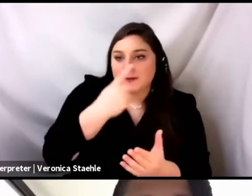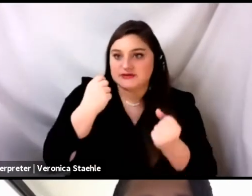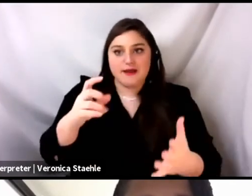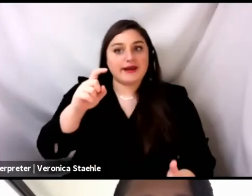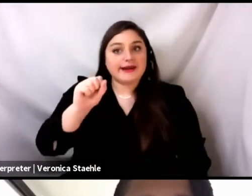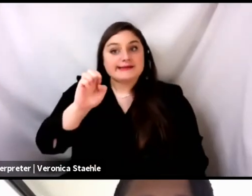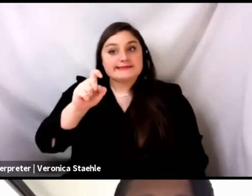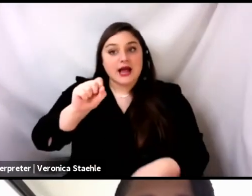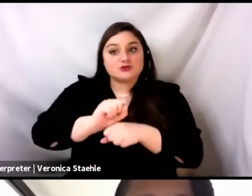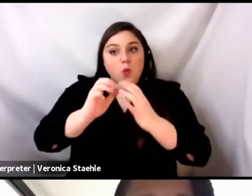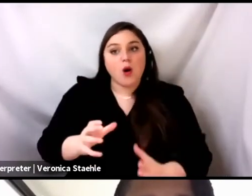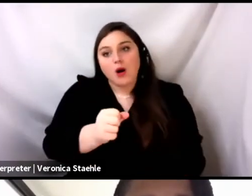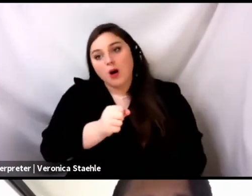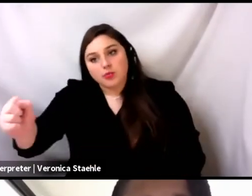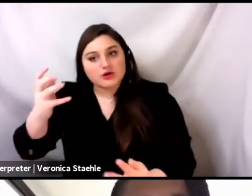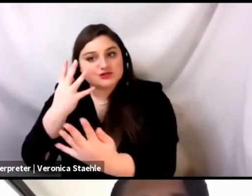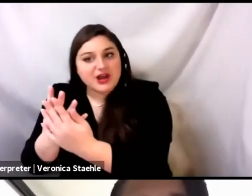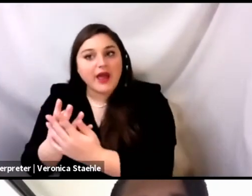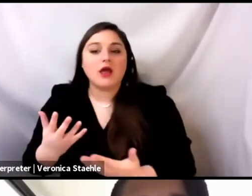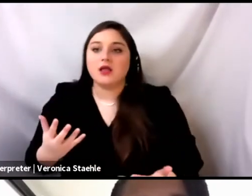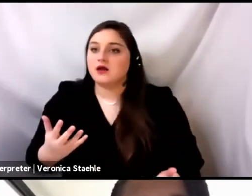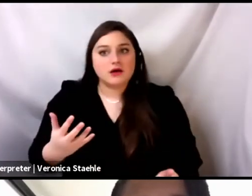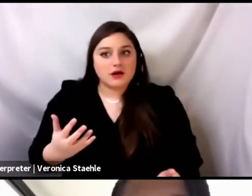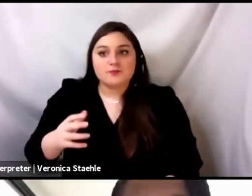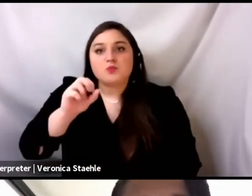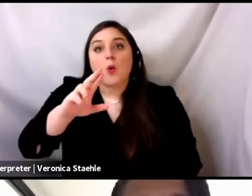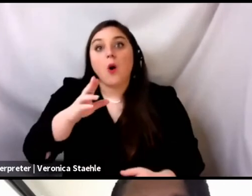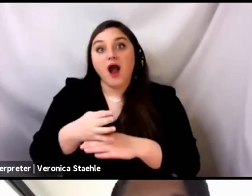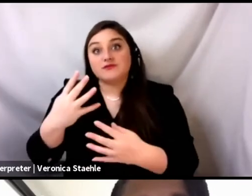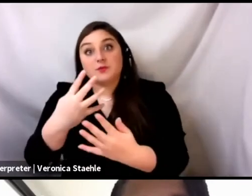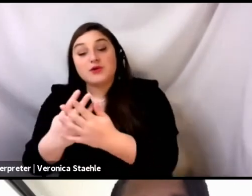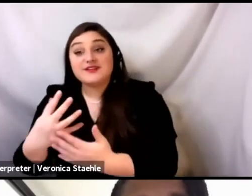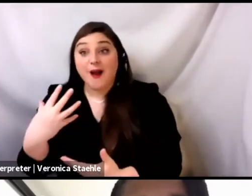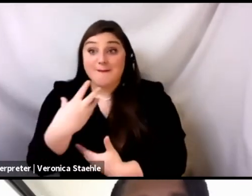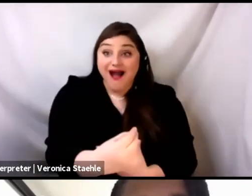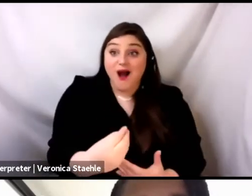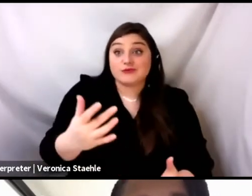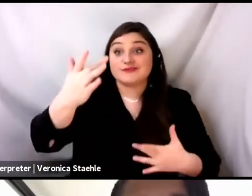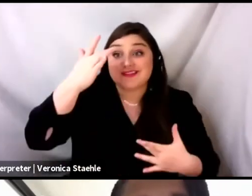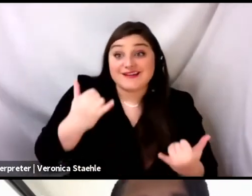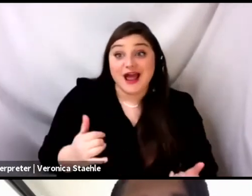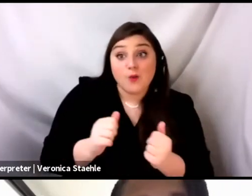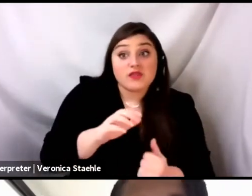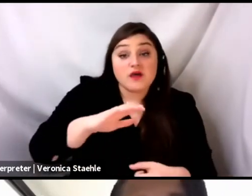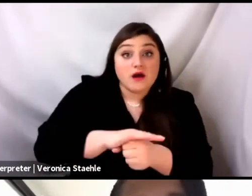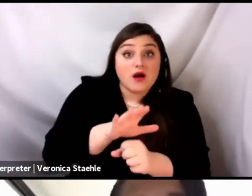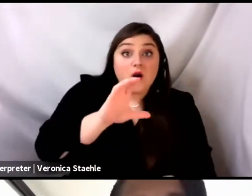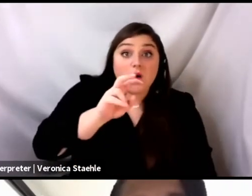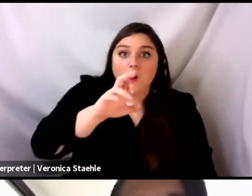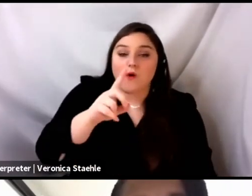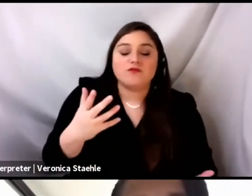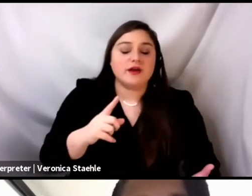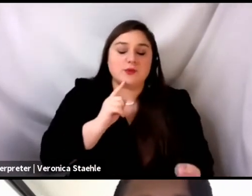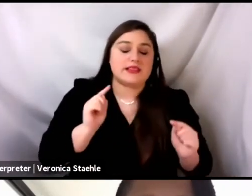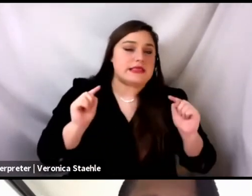to make sure that they have housing once they come out of prisons during COVID. So like this is finally a